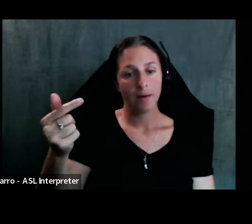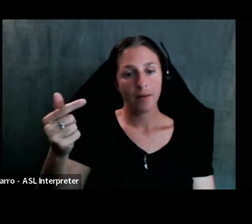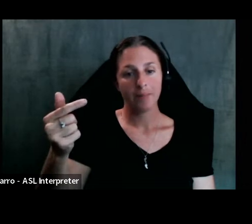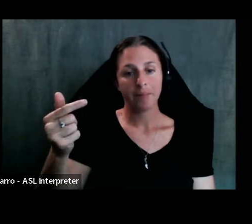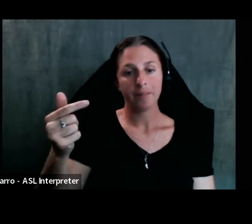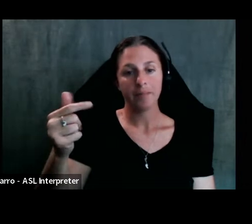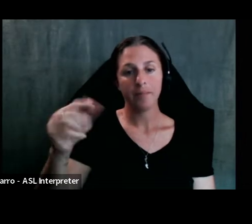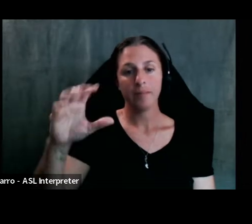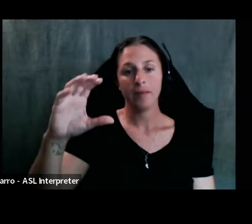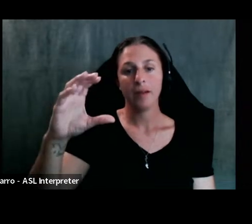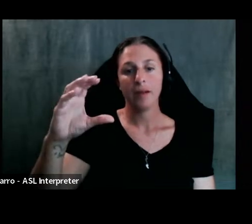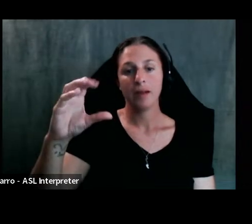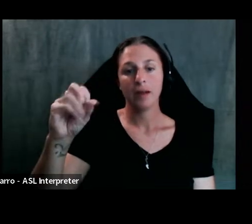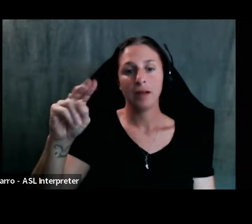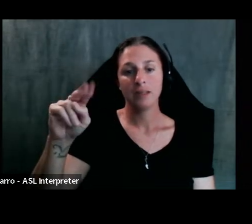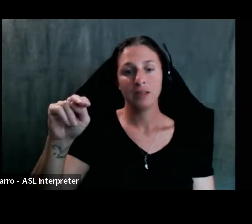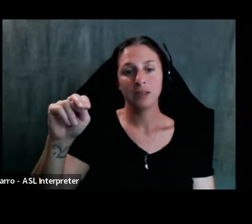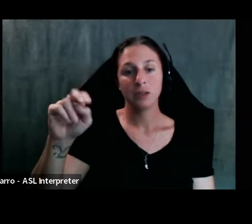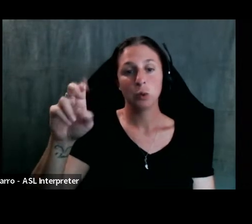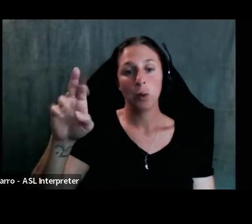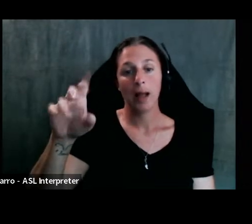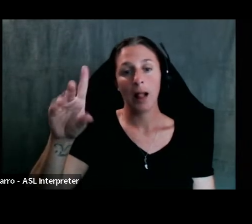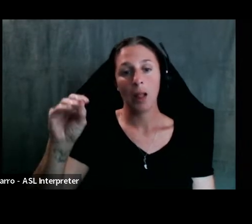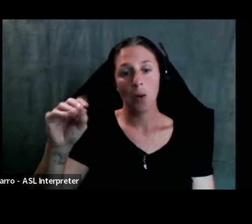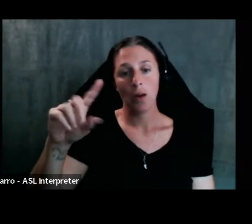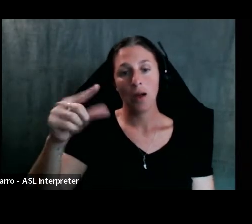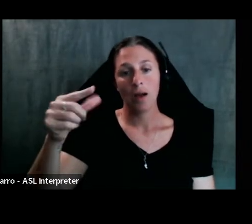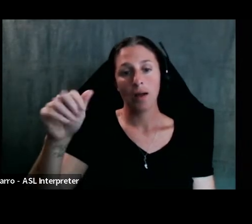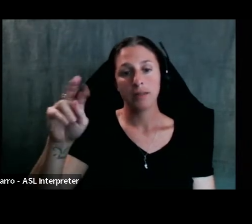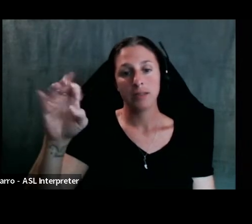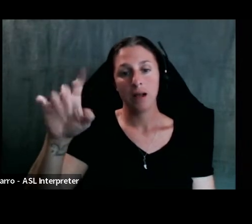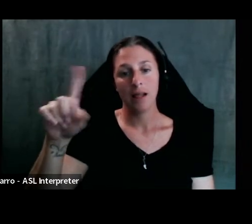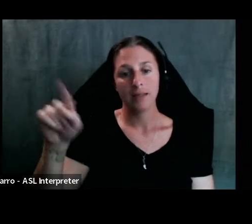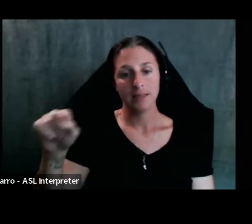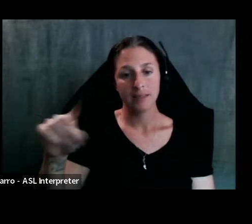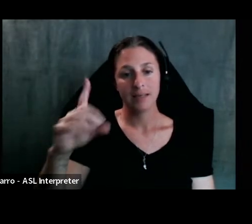Consuelo Gonzalez. David Lopez.